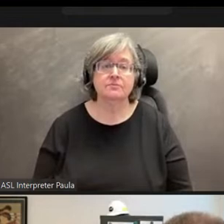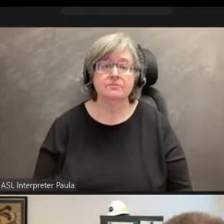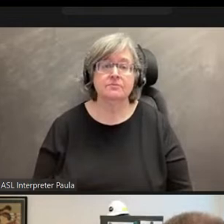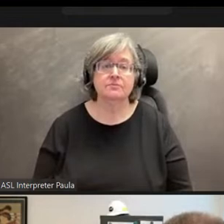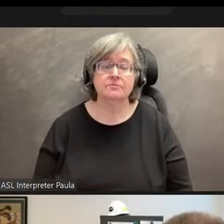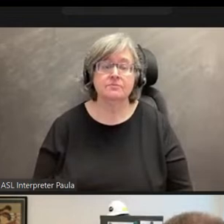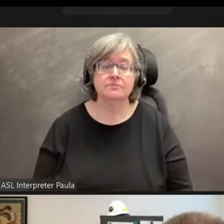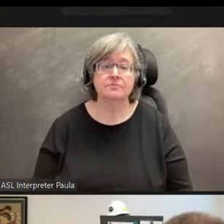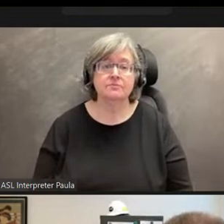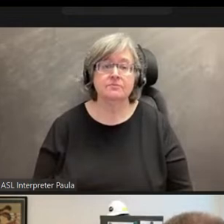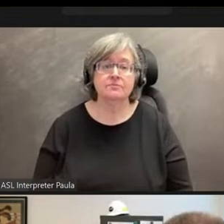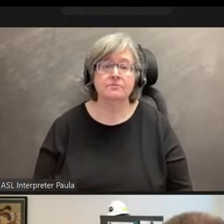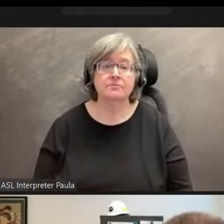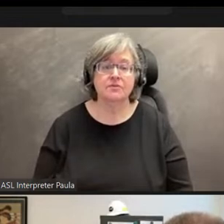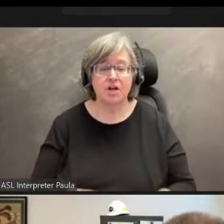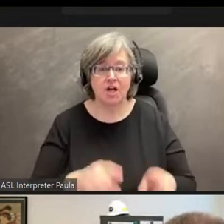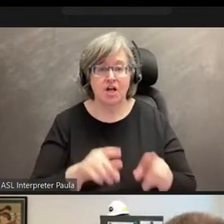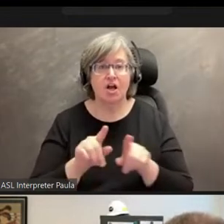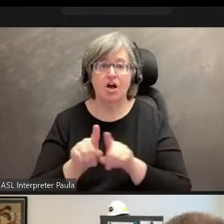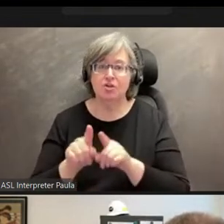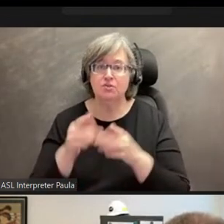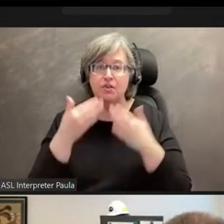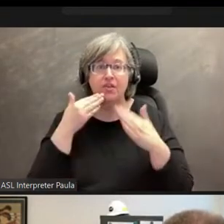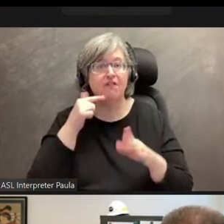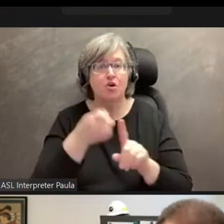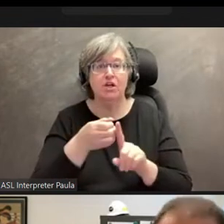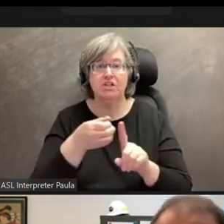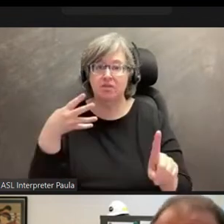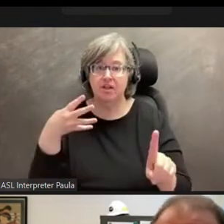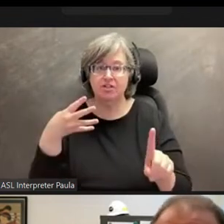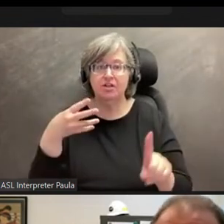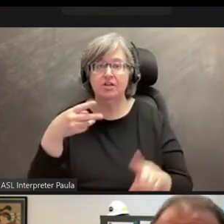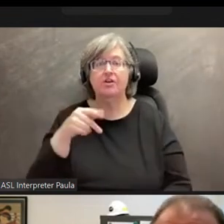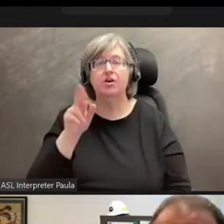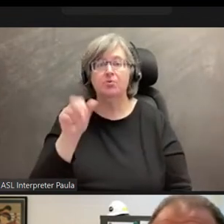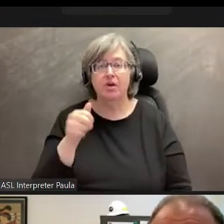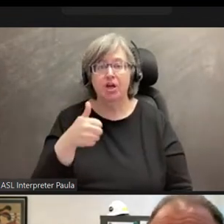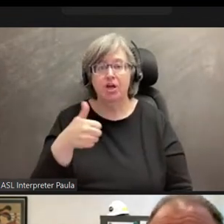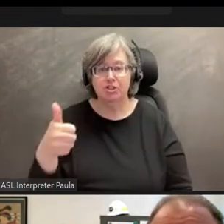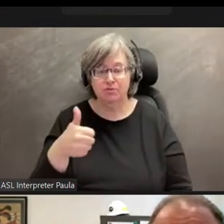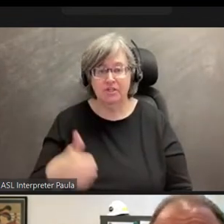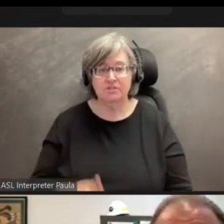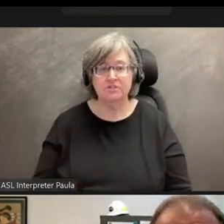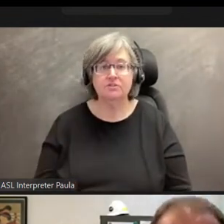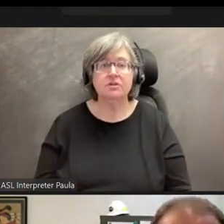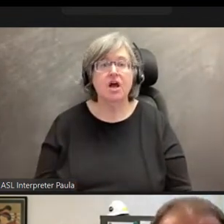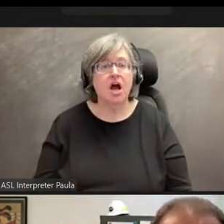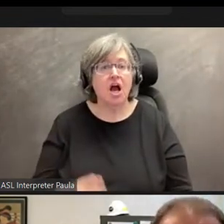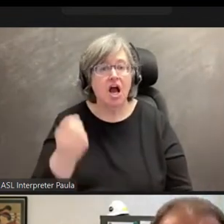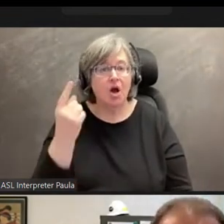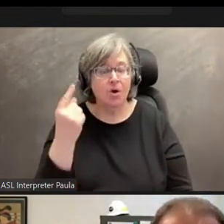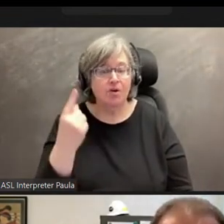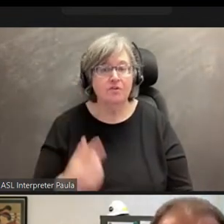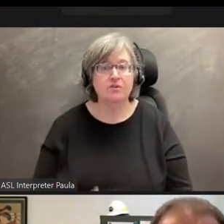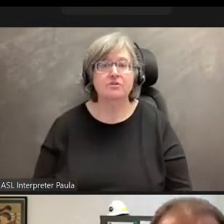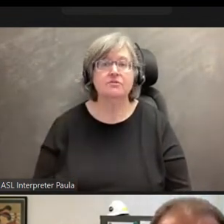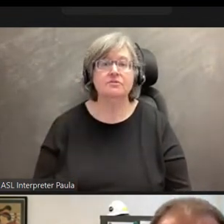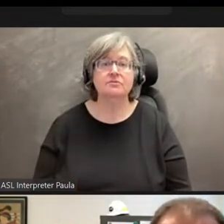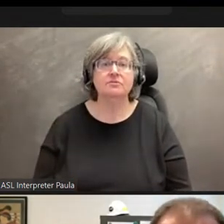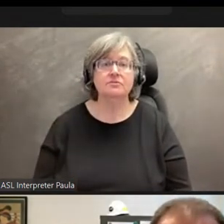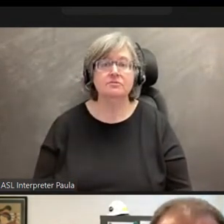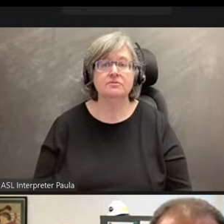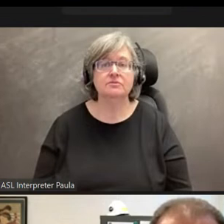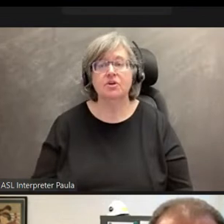I too appreciate that you explained the paratransit. However, to